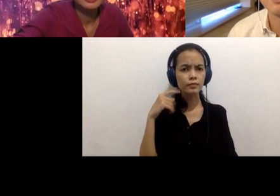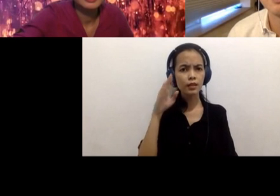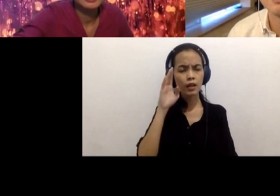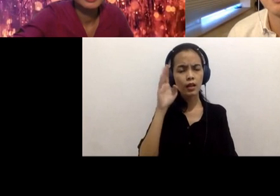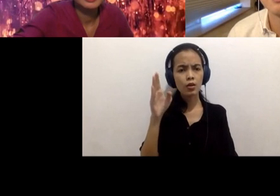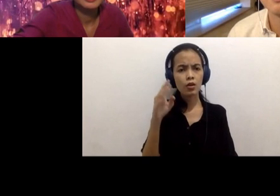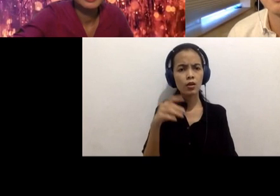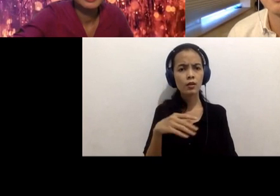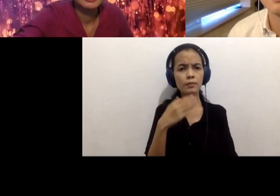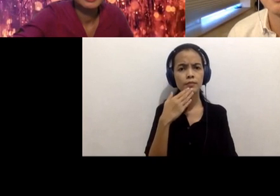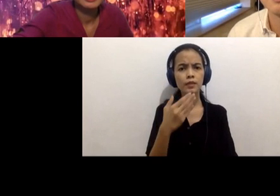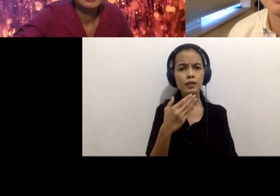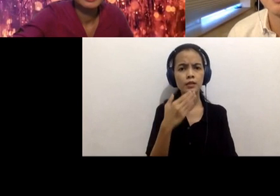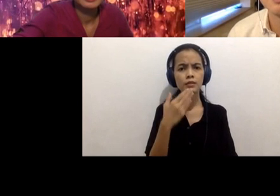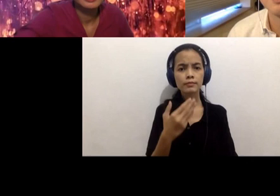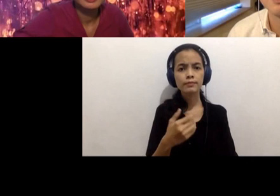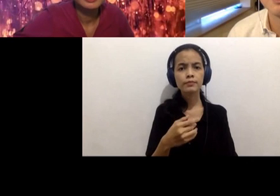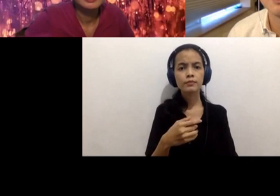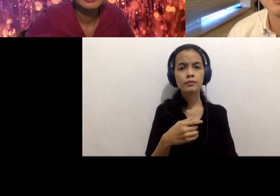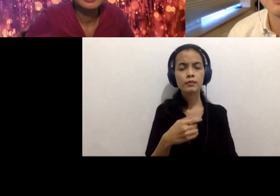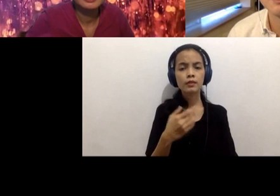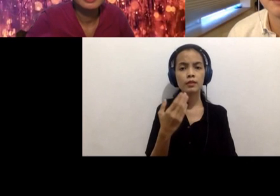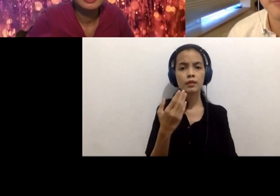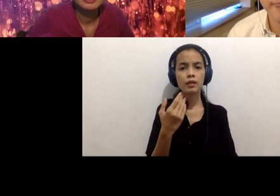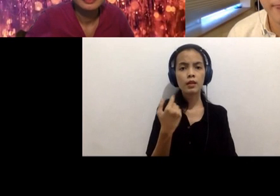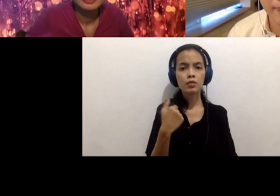Hello, thank you. Well, I just see that